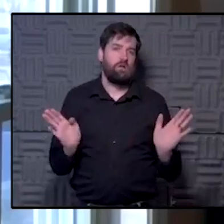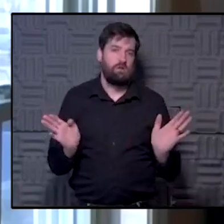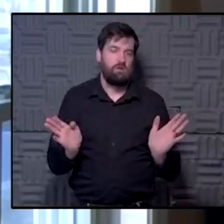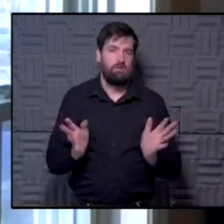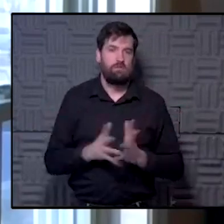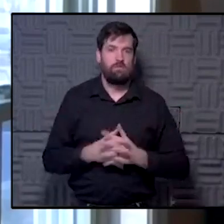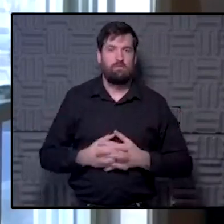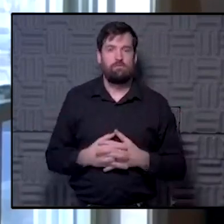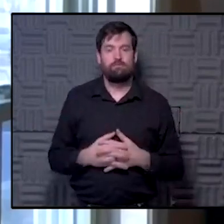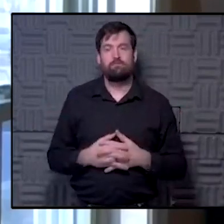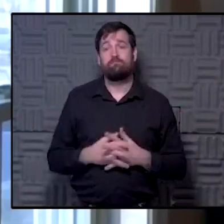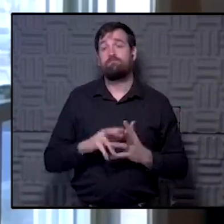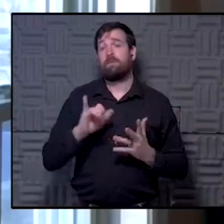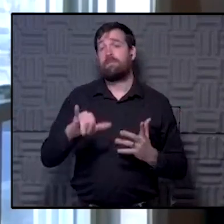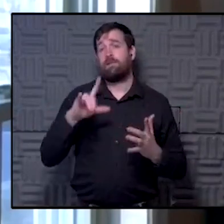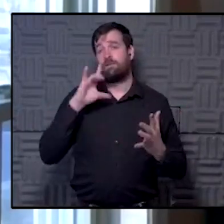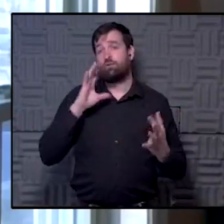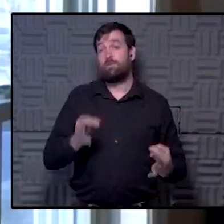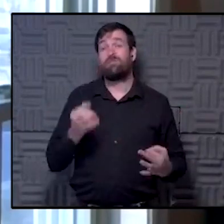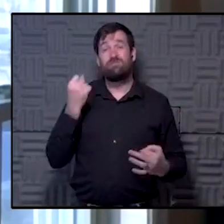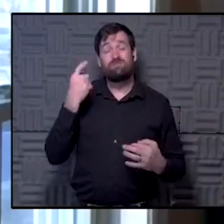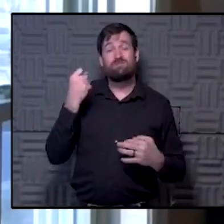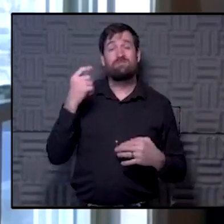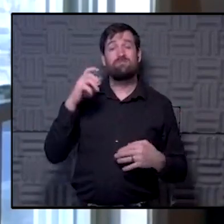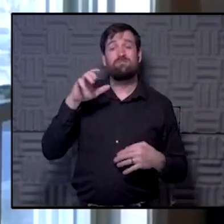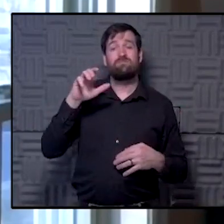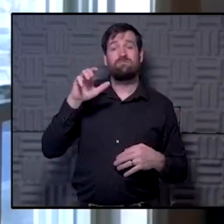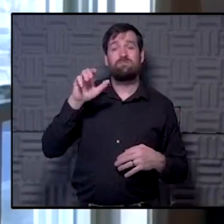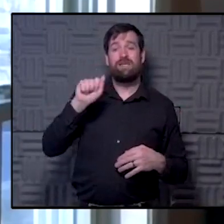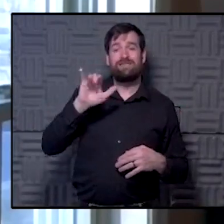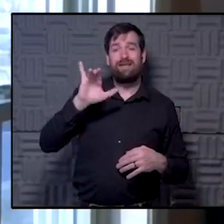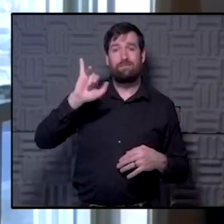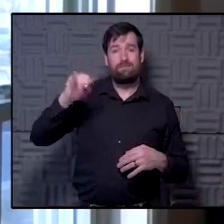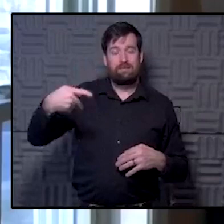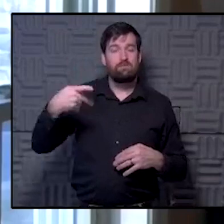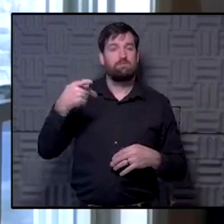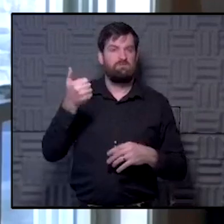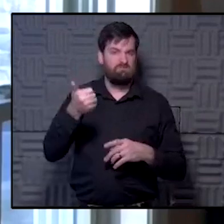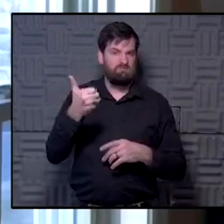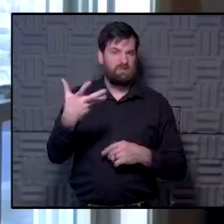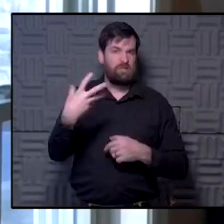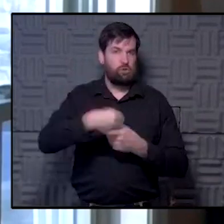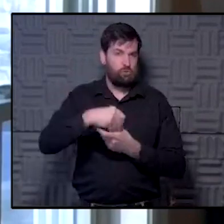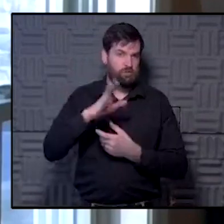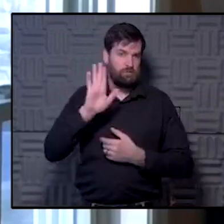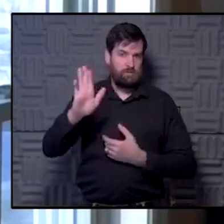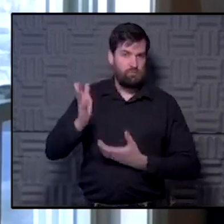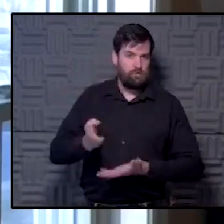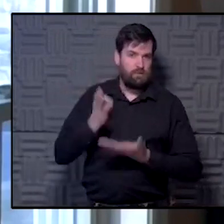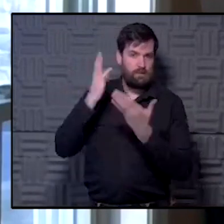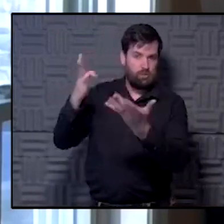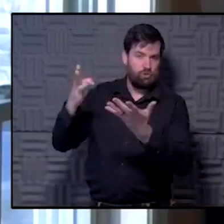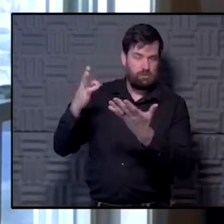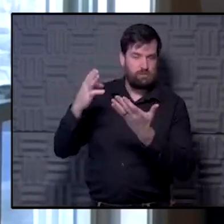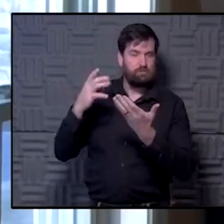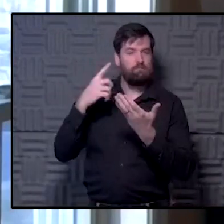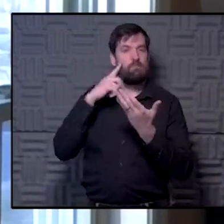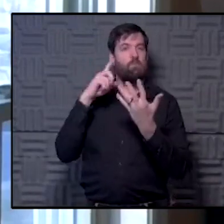So that determination, which the Advisory Committee on Immunization Practices did include in their recommendations for